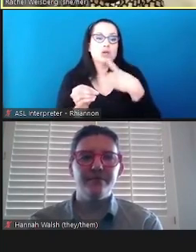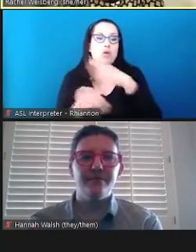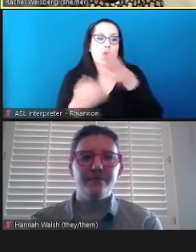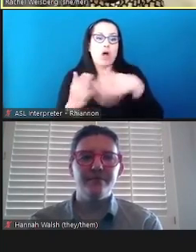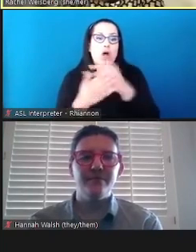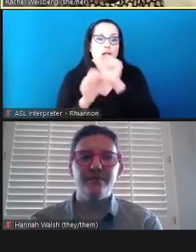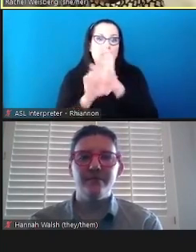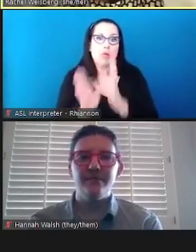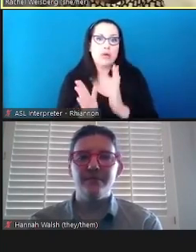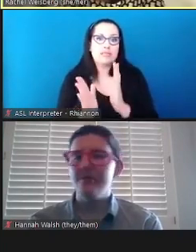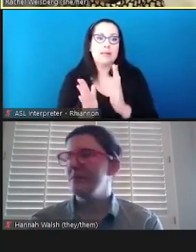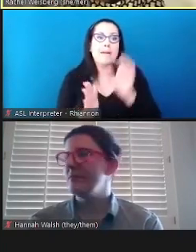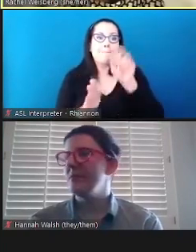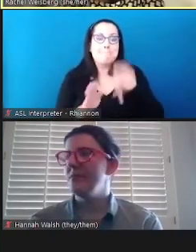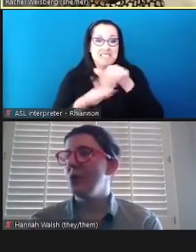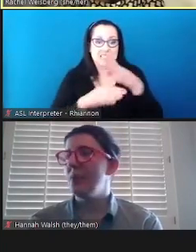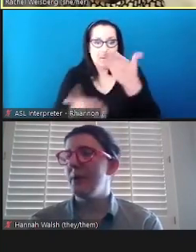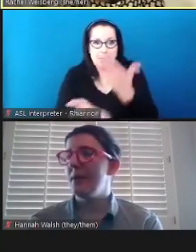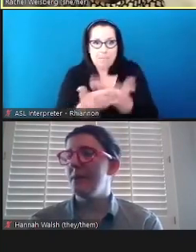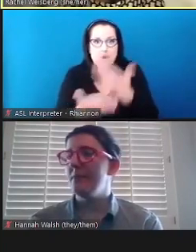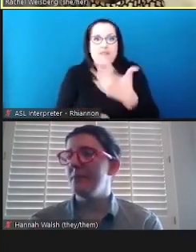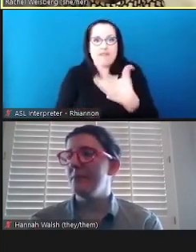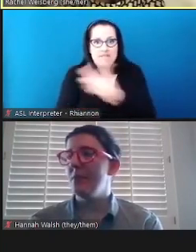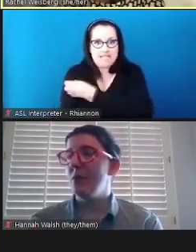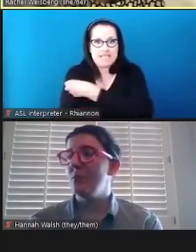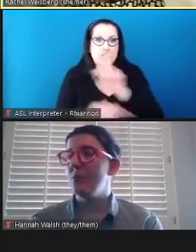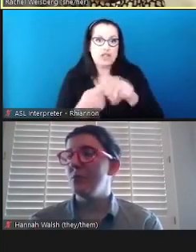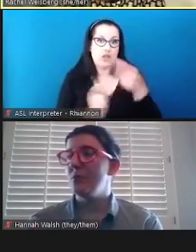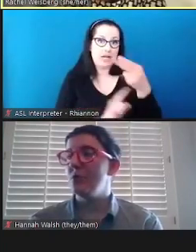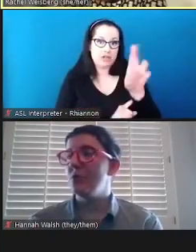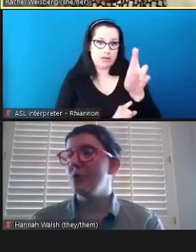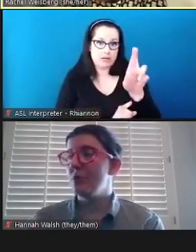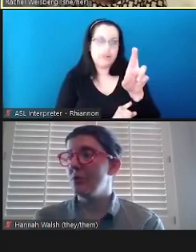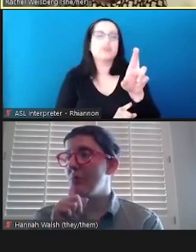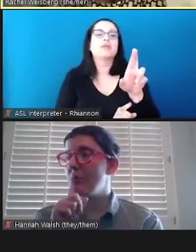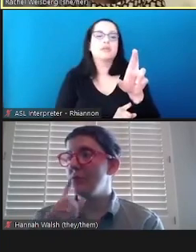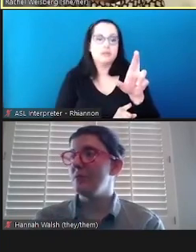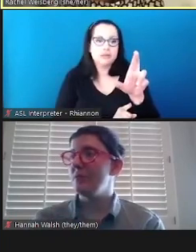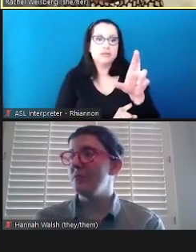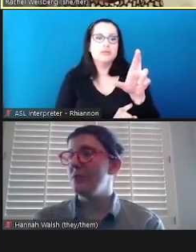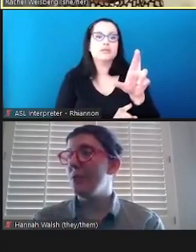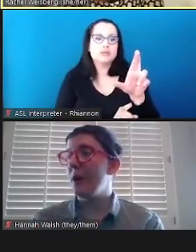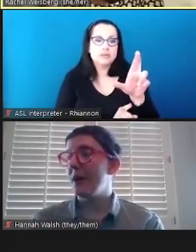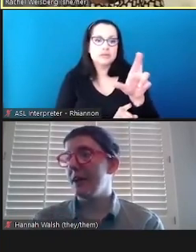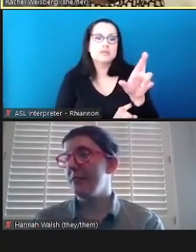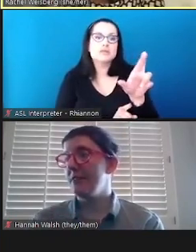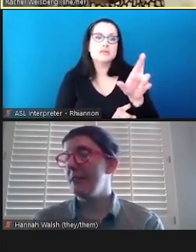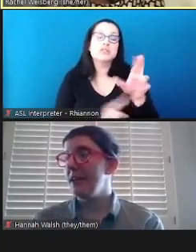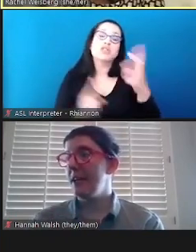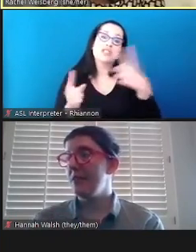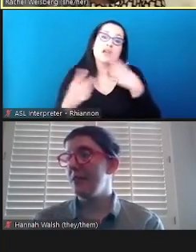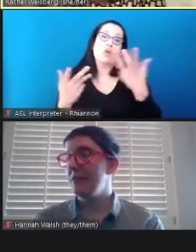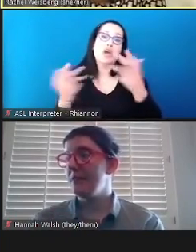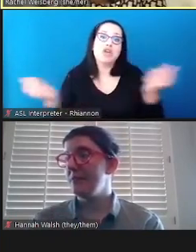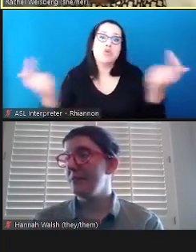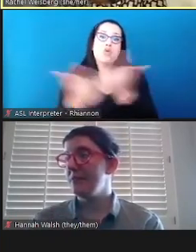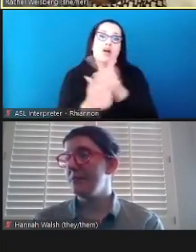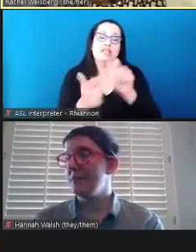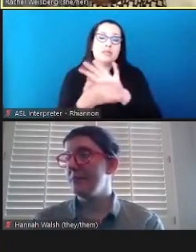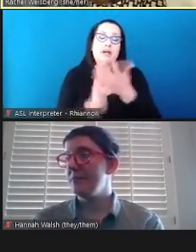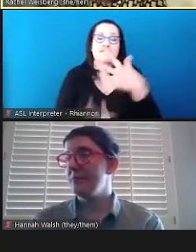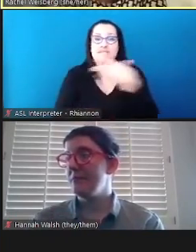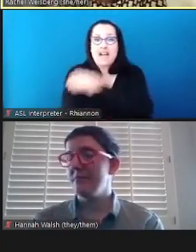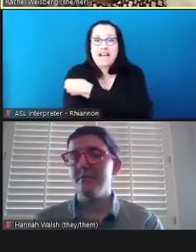needs to send proof of vaccination to human resources. So in other words, they're saying everyone needs to get vaccinated, and then you need